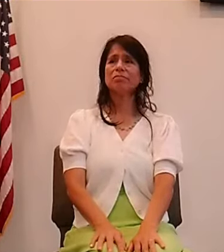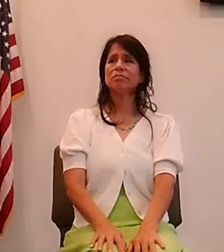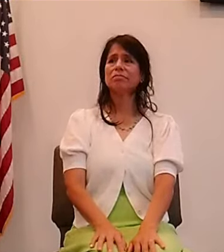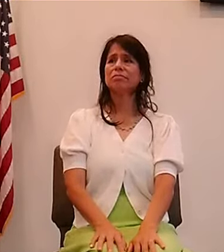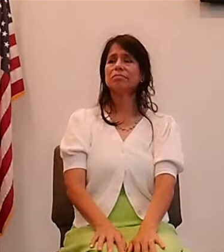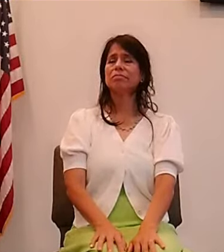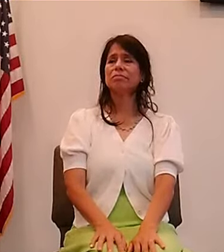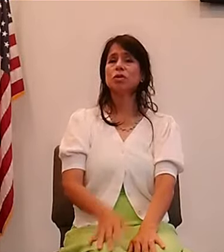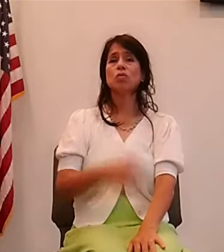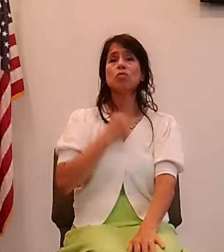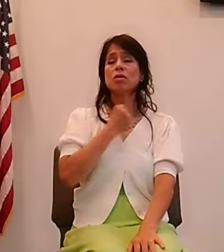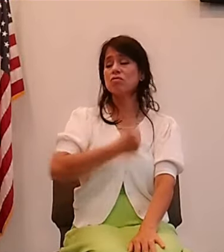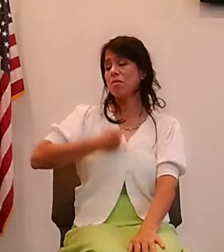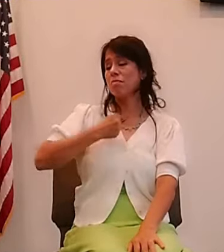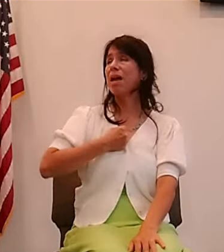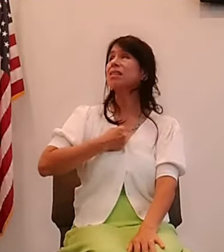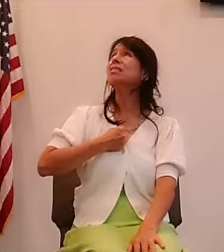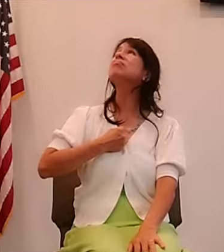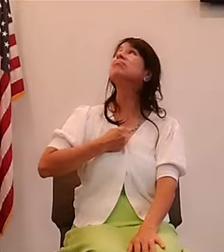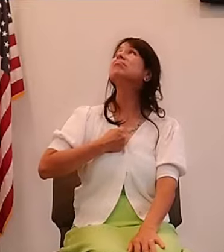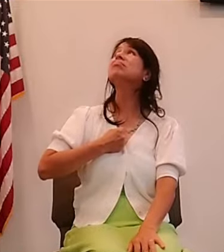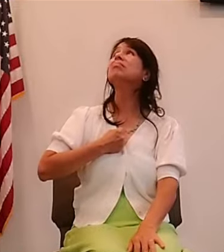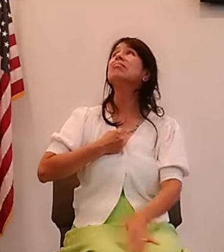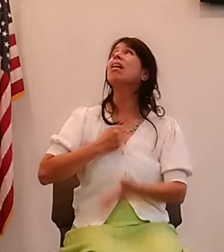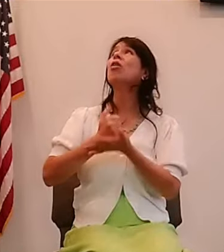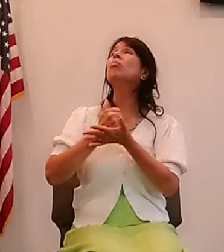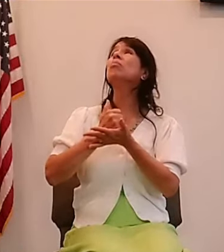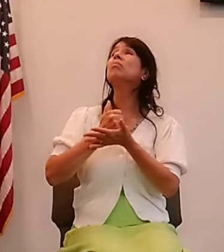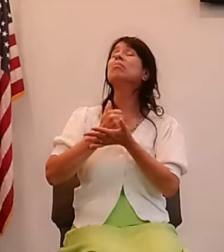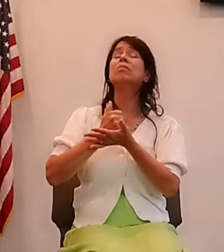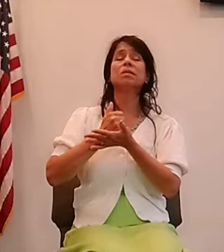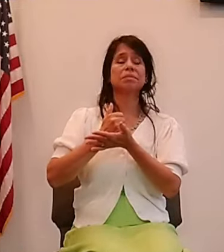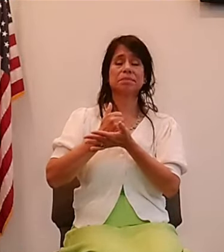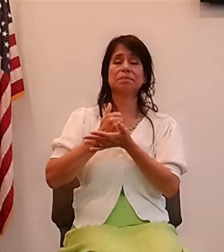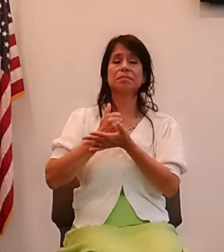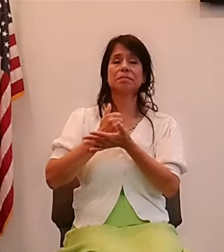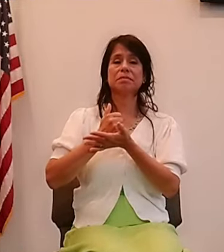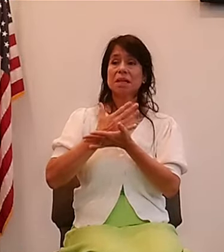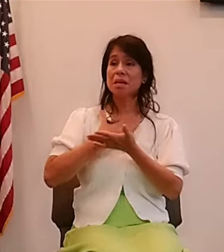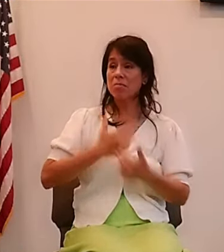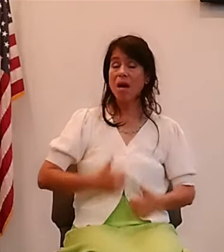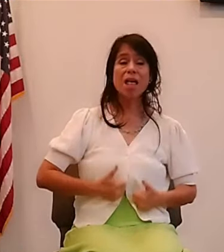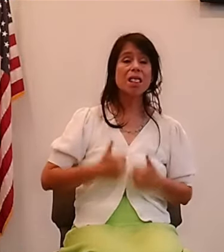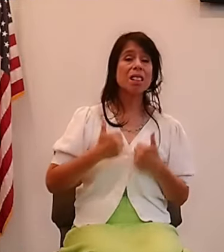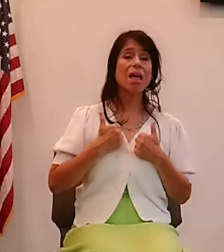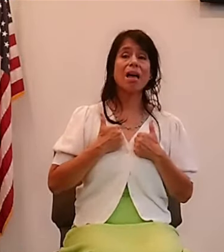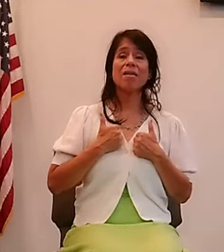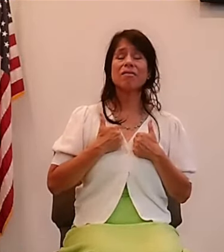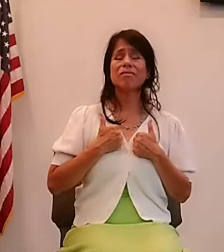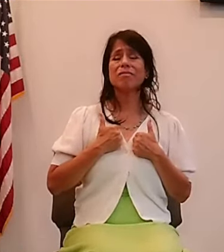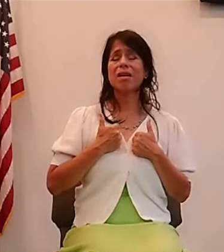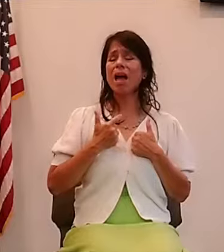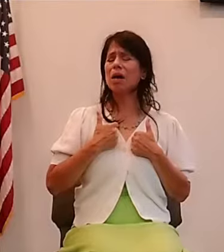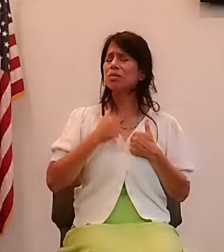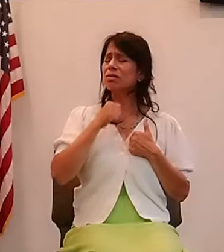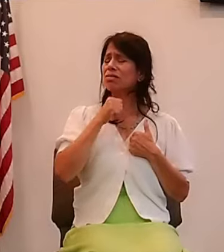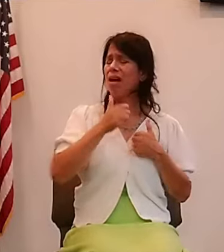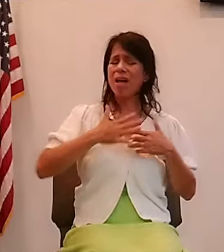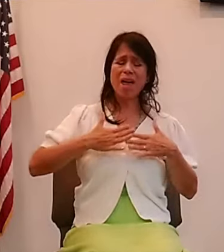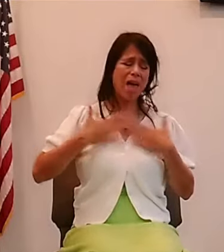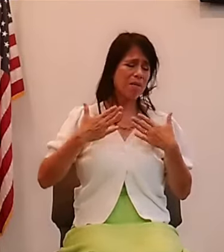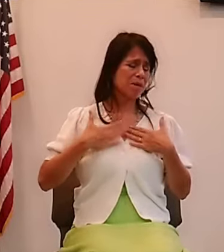we repent and ask God for help. In my life, I was so unhappy with